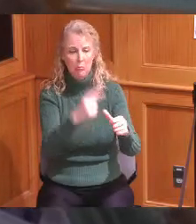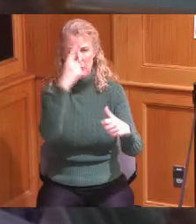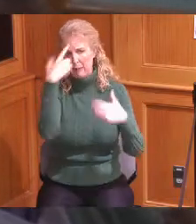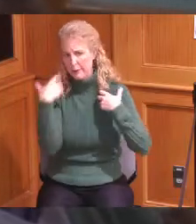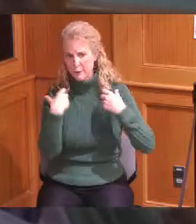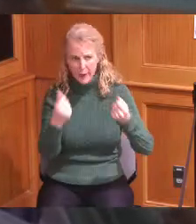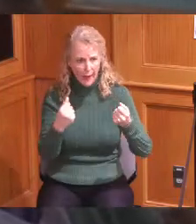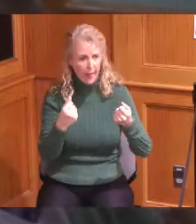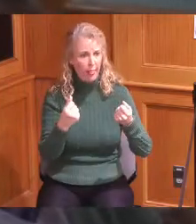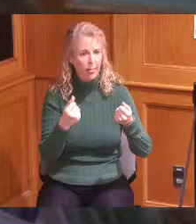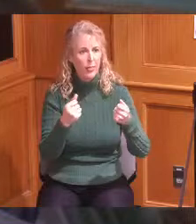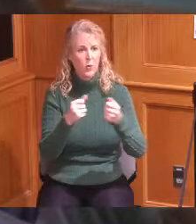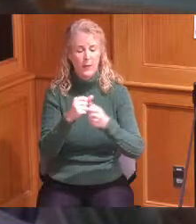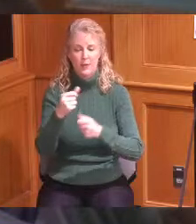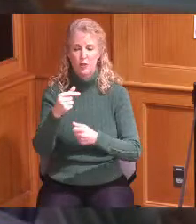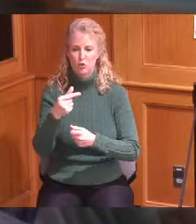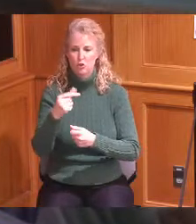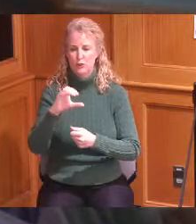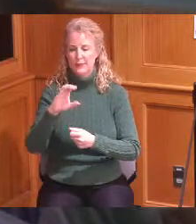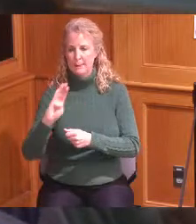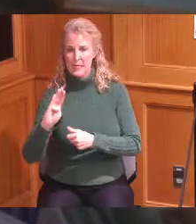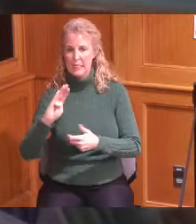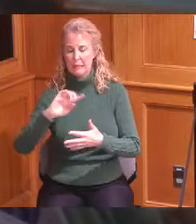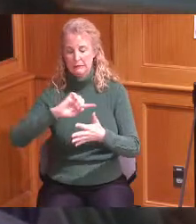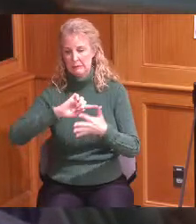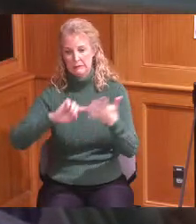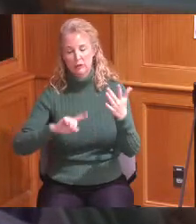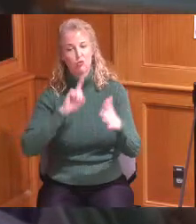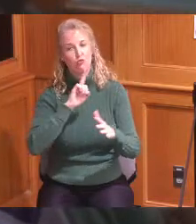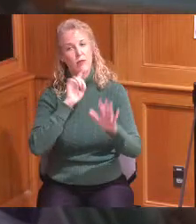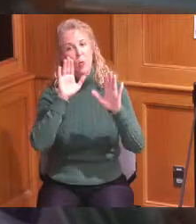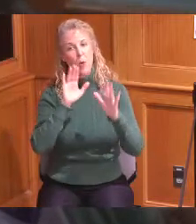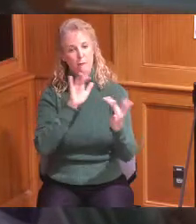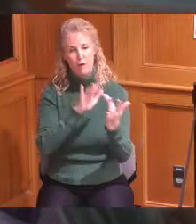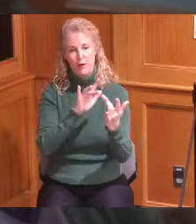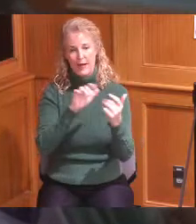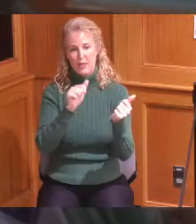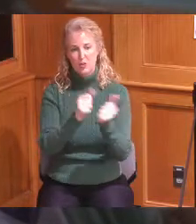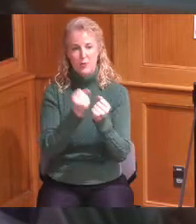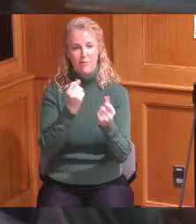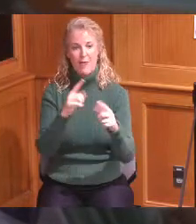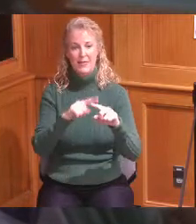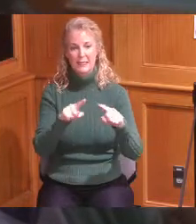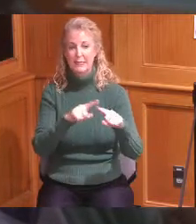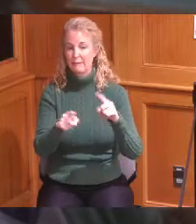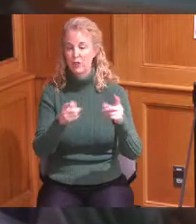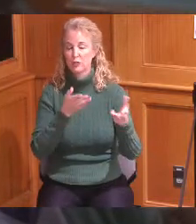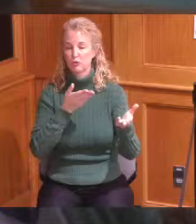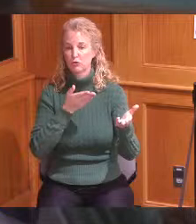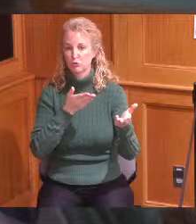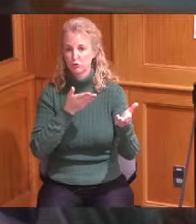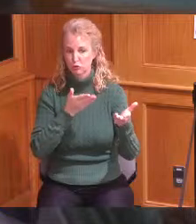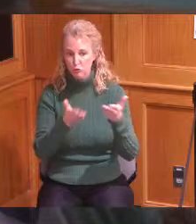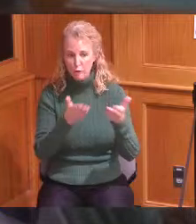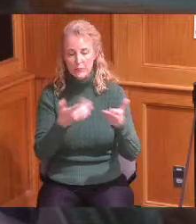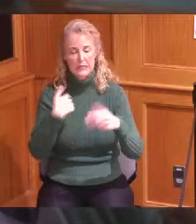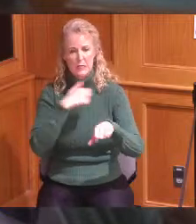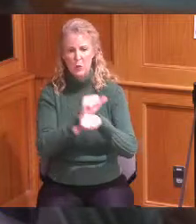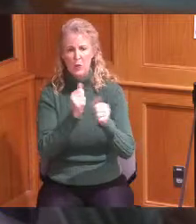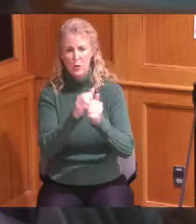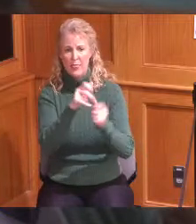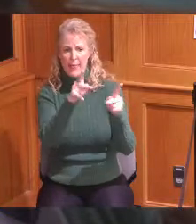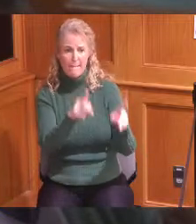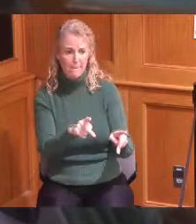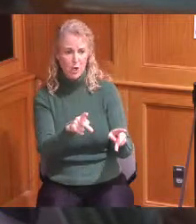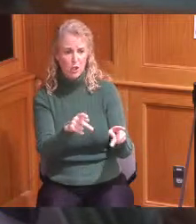health services through GCB or another agency. So they're very well connected to the kind of broader social service network, and we'll work with that individual